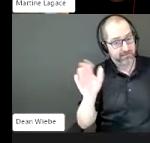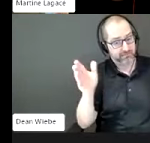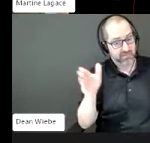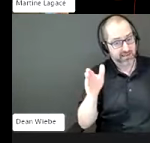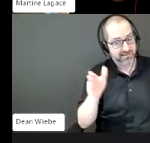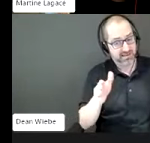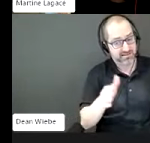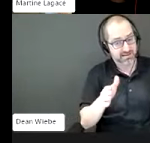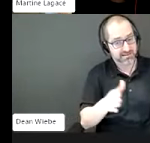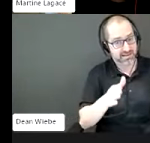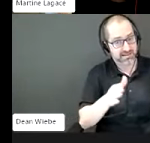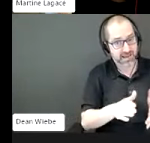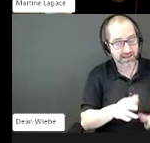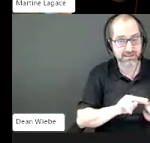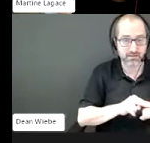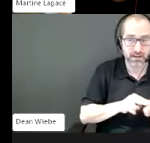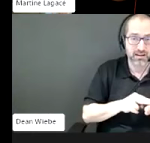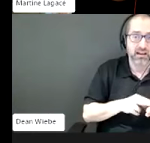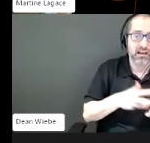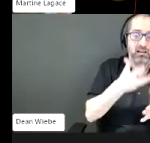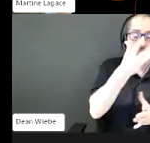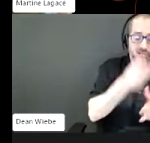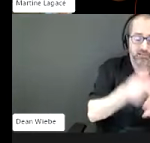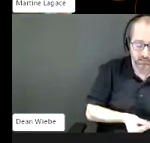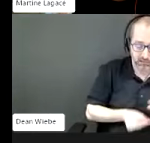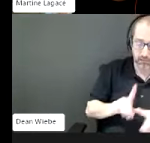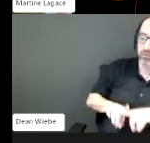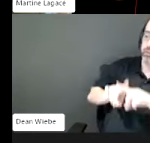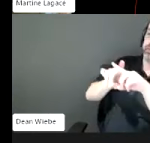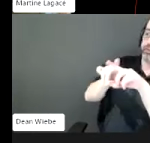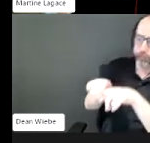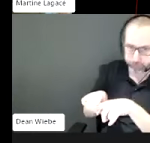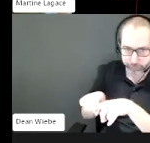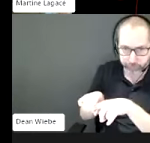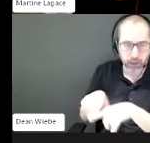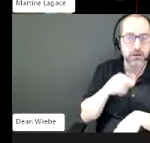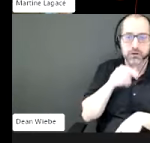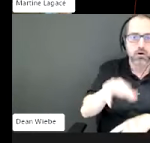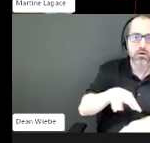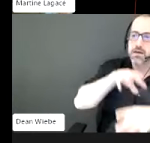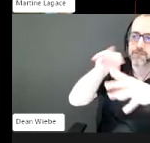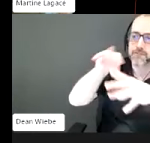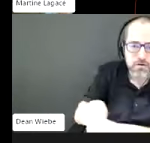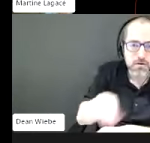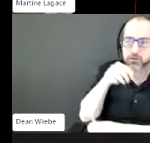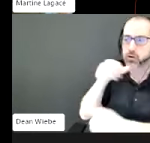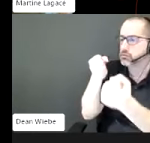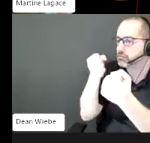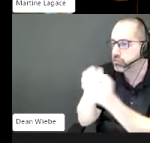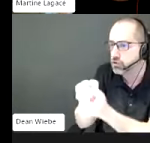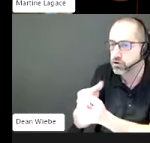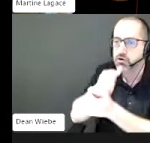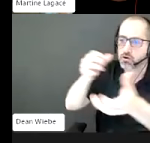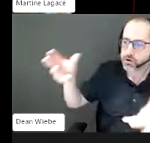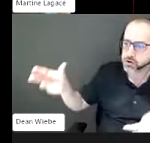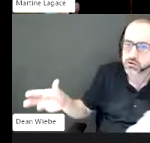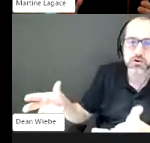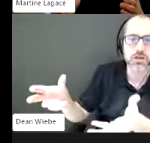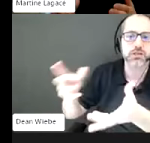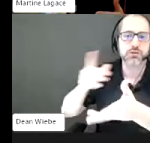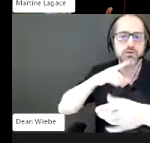capable of participating in the collective effort to fight against the virus.